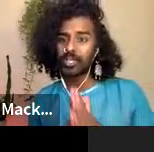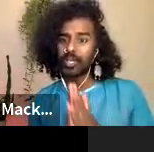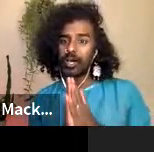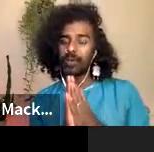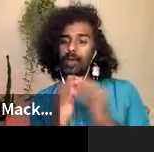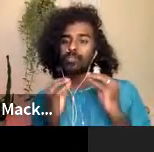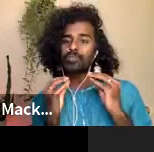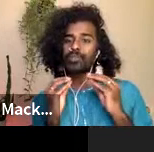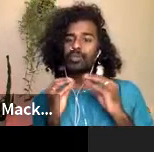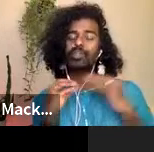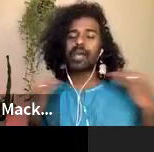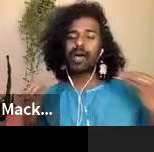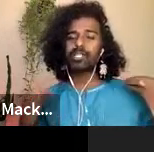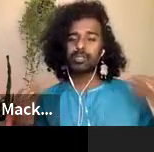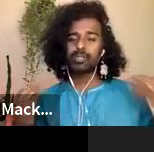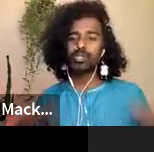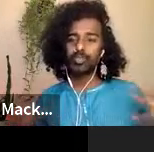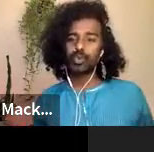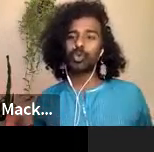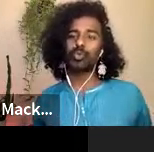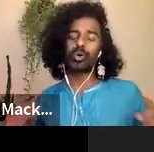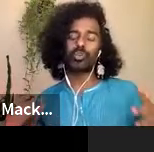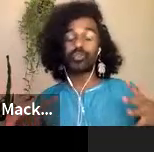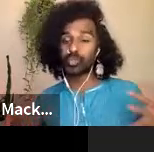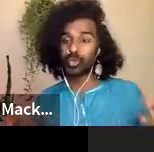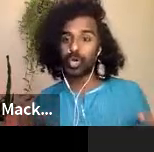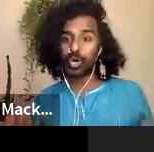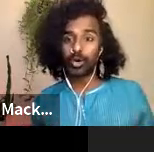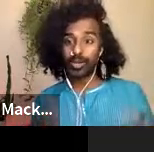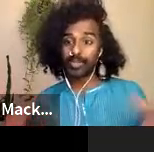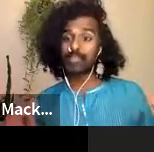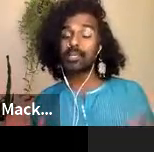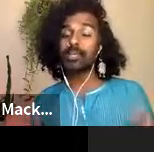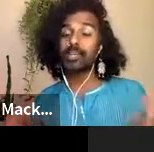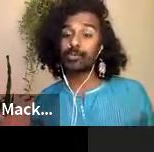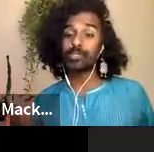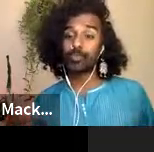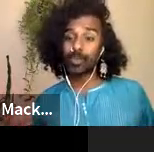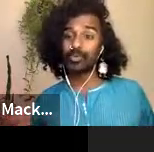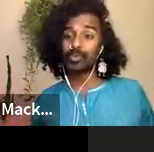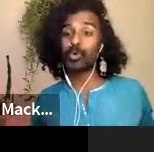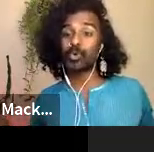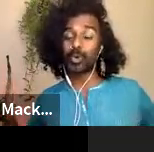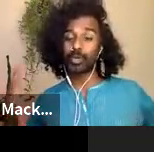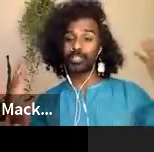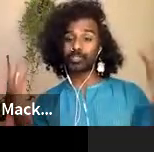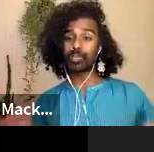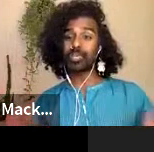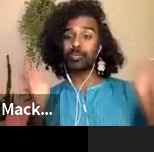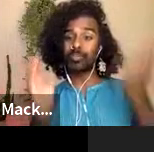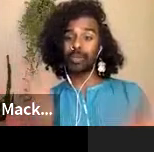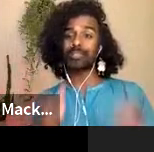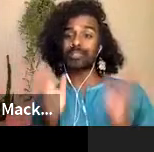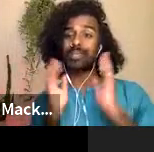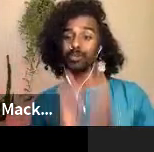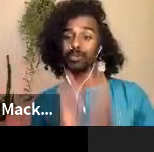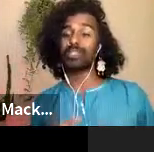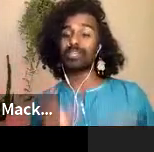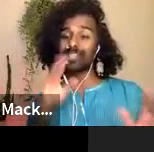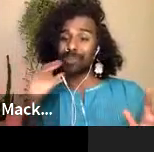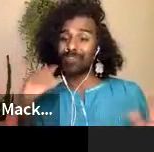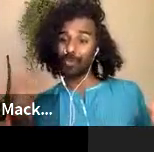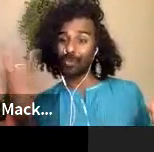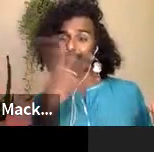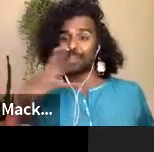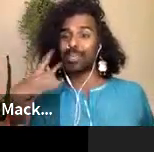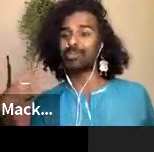actually, I was, you know, because I had done spoken word for so long. And as I said, it was, when I do spoken word, it's me with a mic stand on a